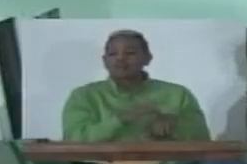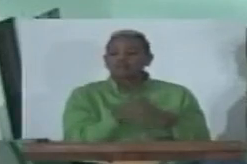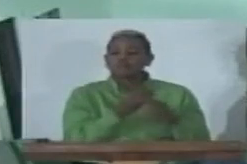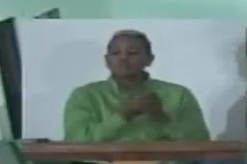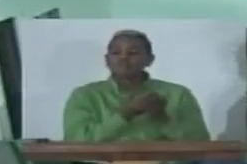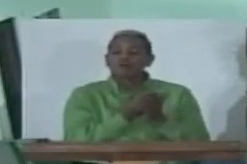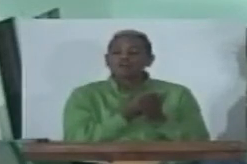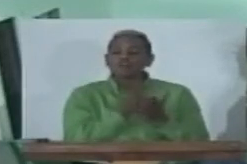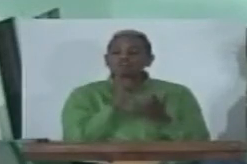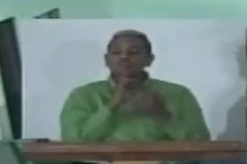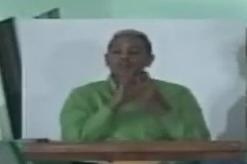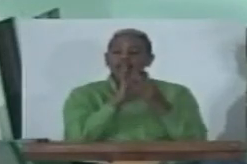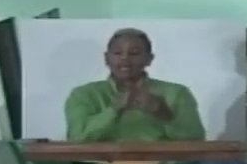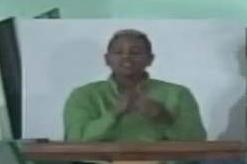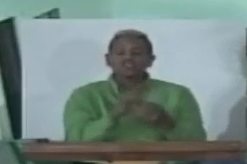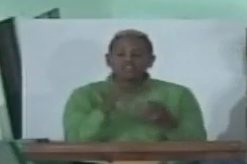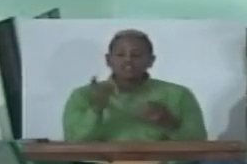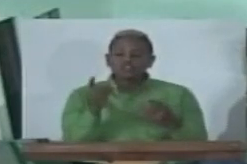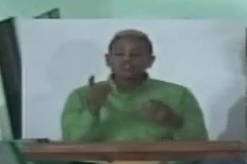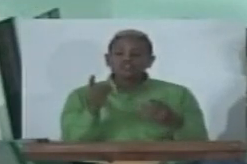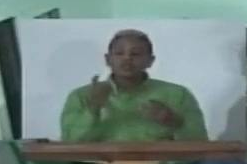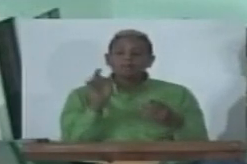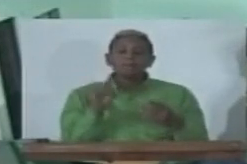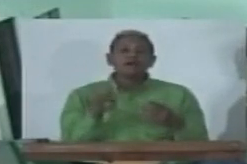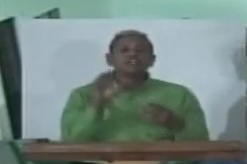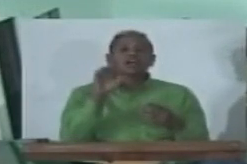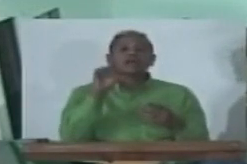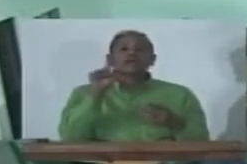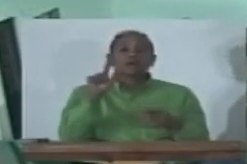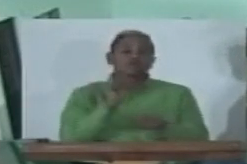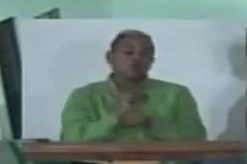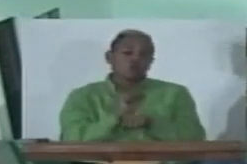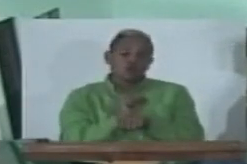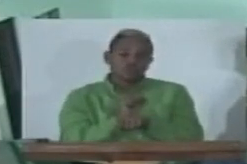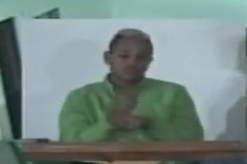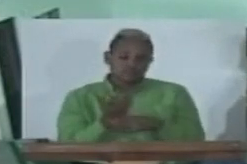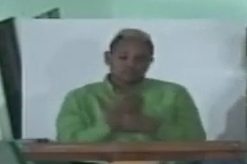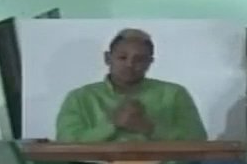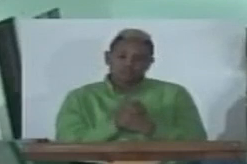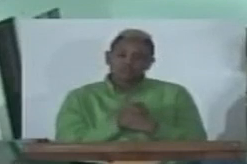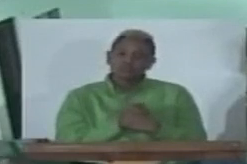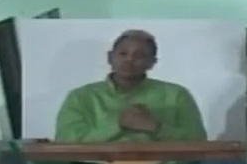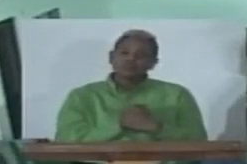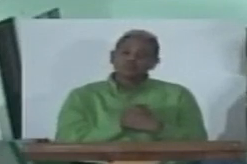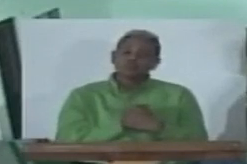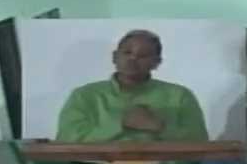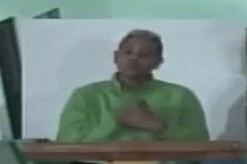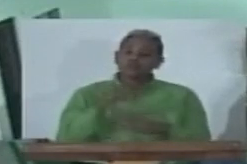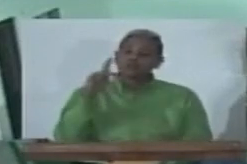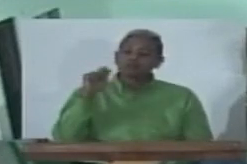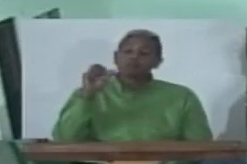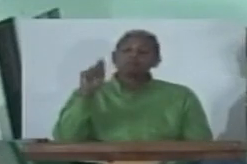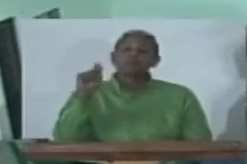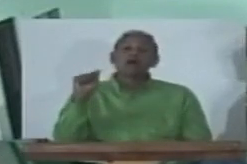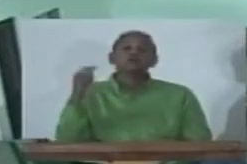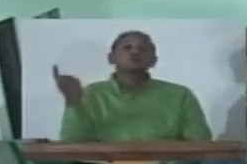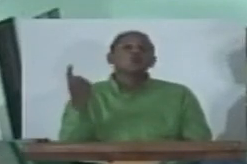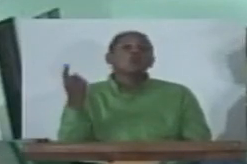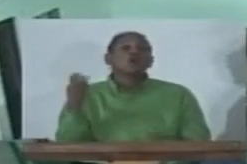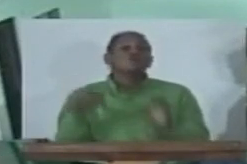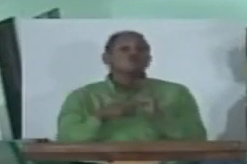in relation to the mandatory capital works. PACAL's only role, the only role